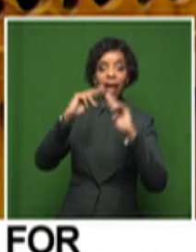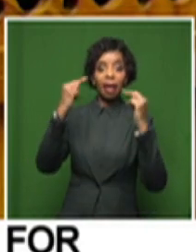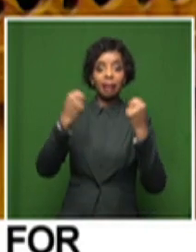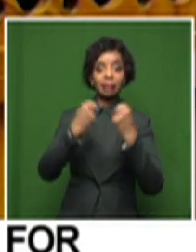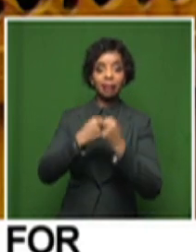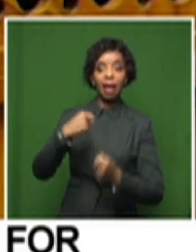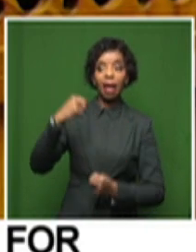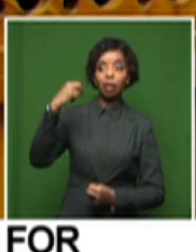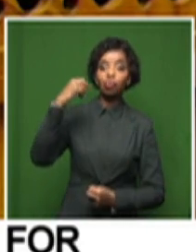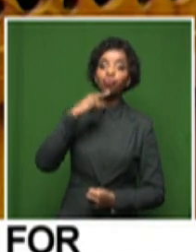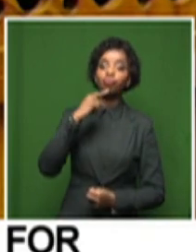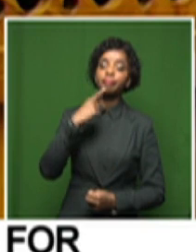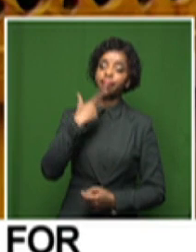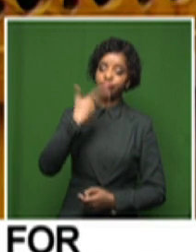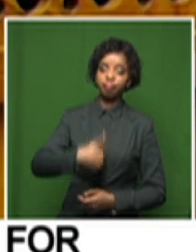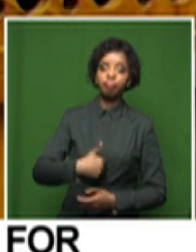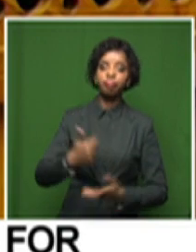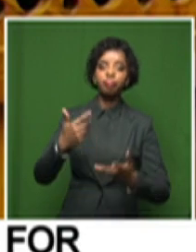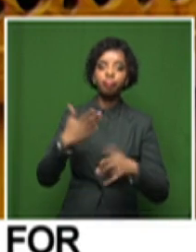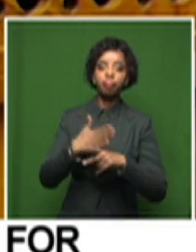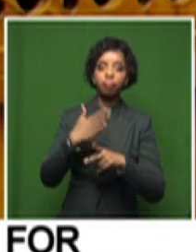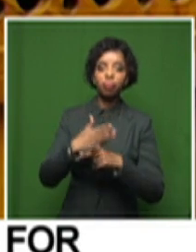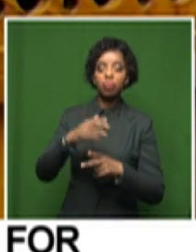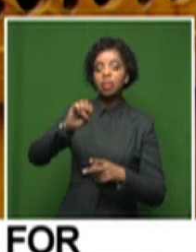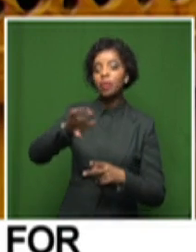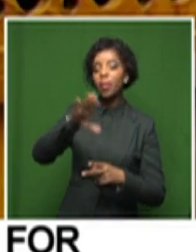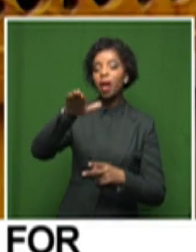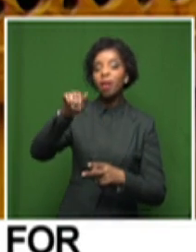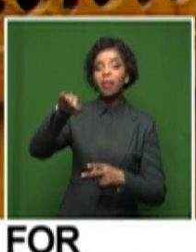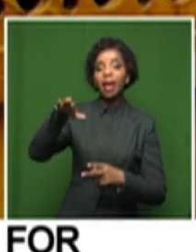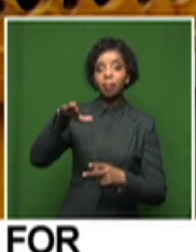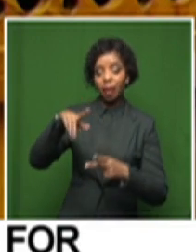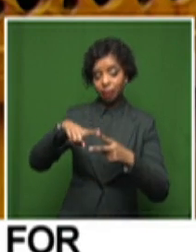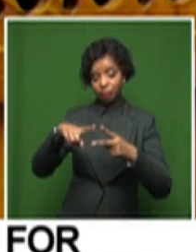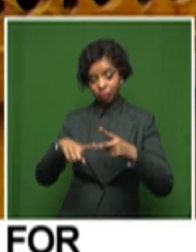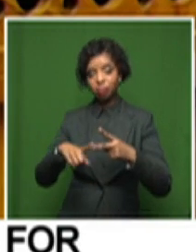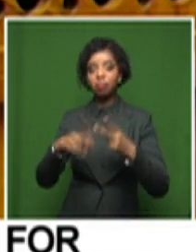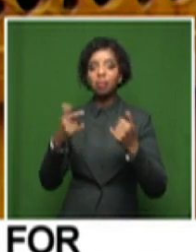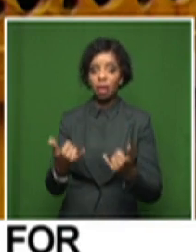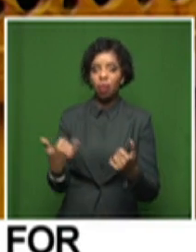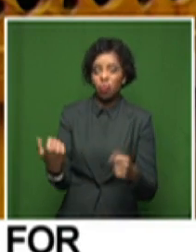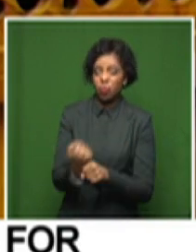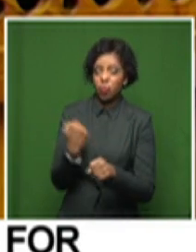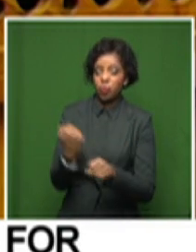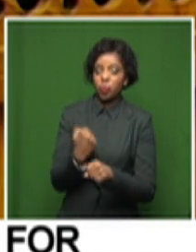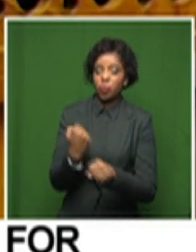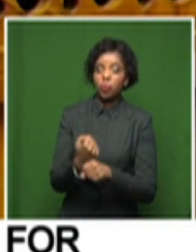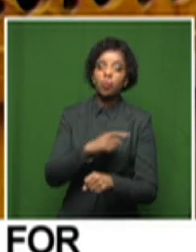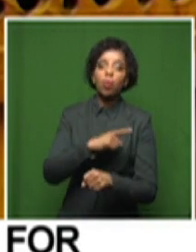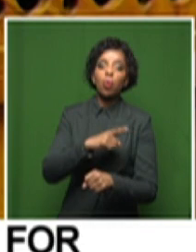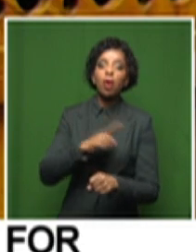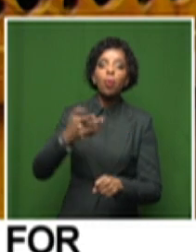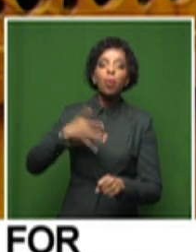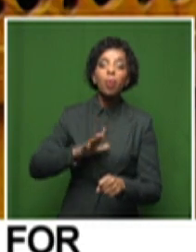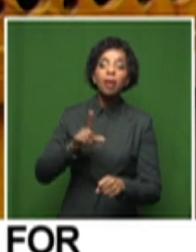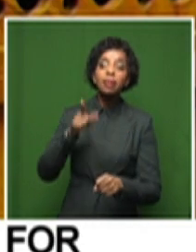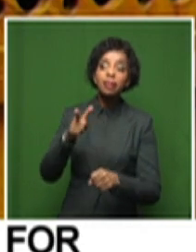Bank, work is underway to review the loan guarantee scheme to improve its